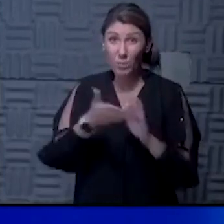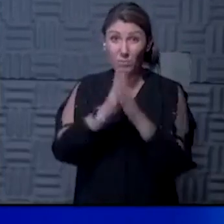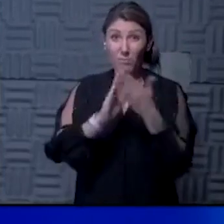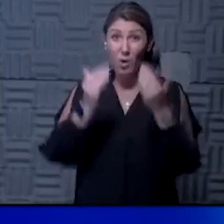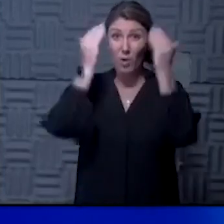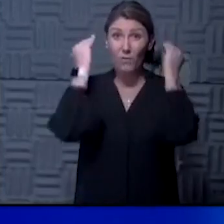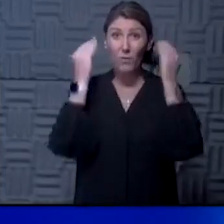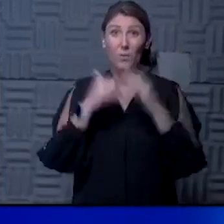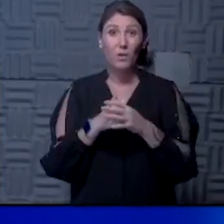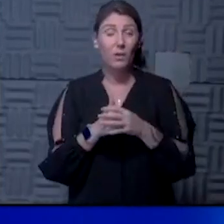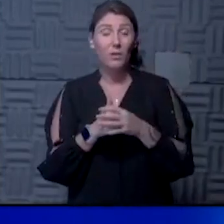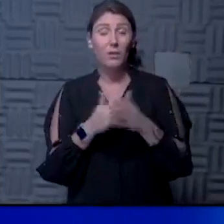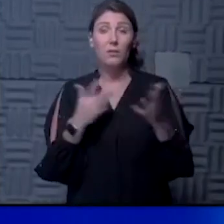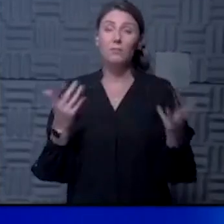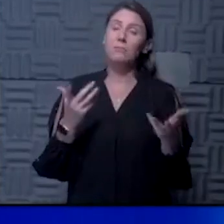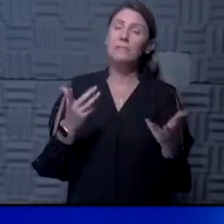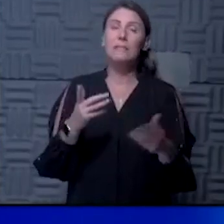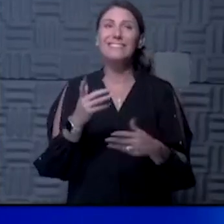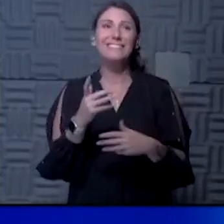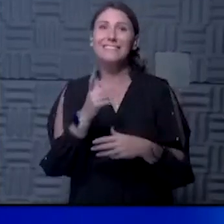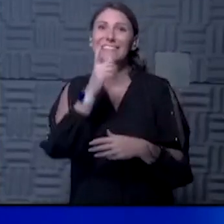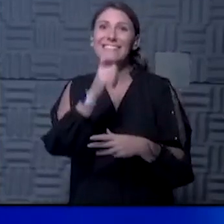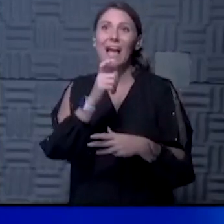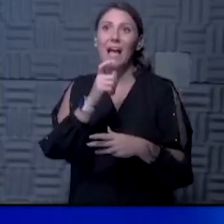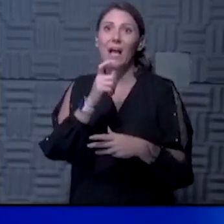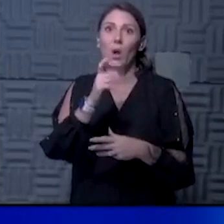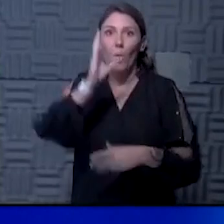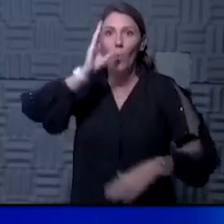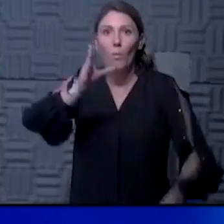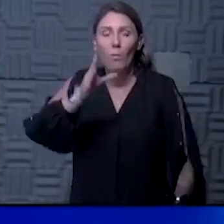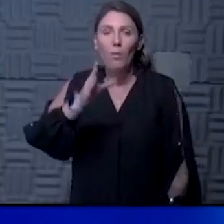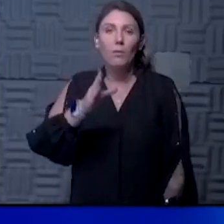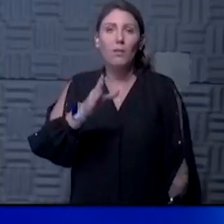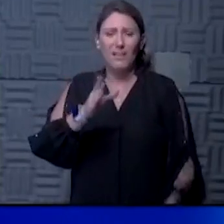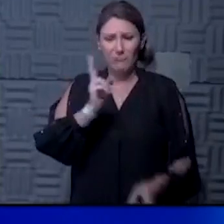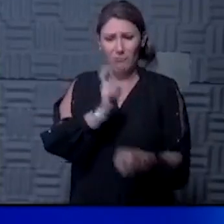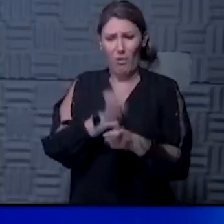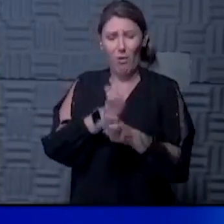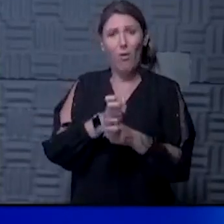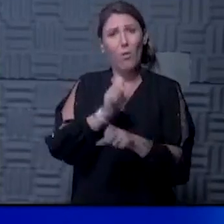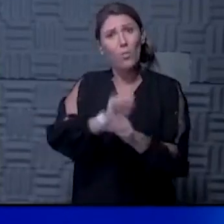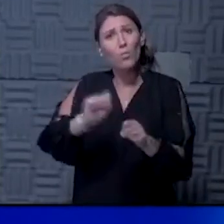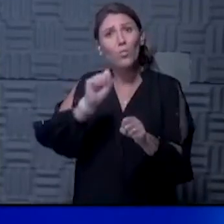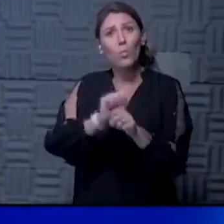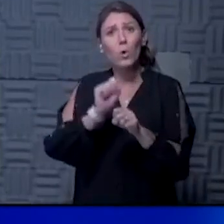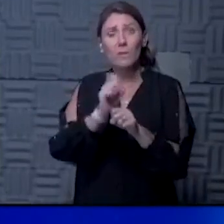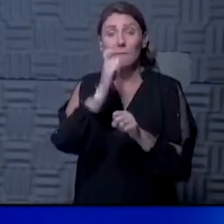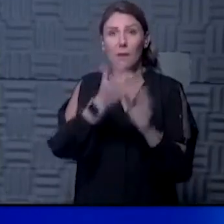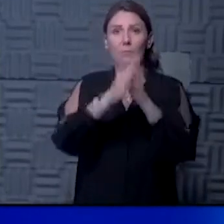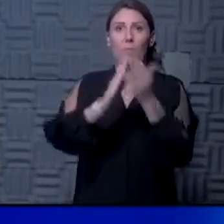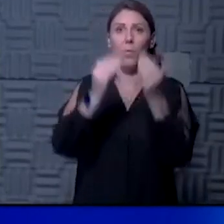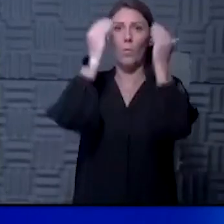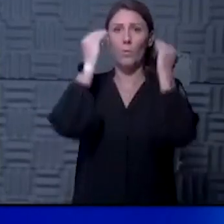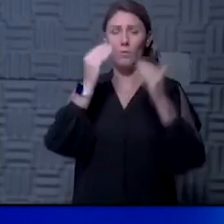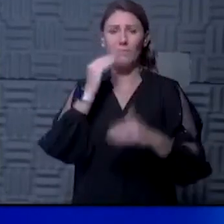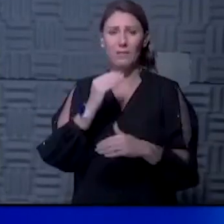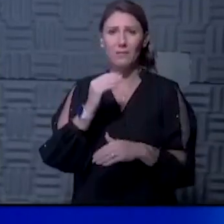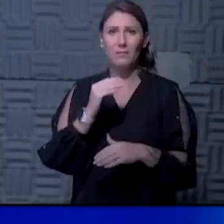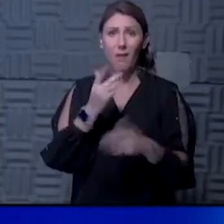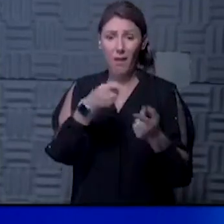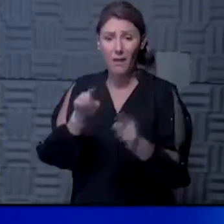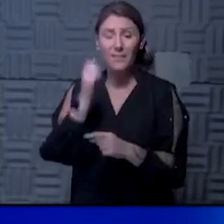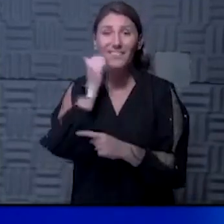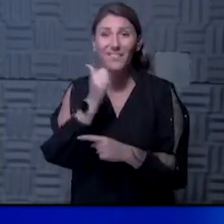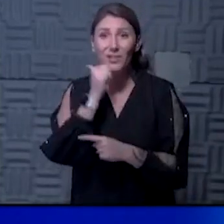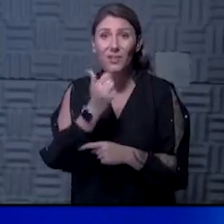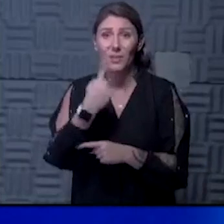don't think the word is inevitable. I think it's hard work to not be overwhelmed. And the hard work occurs every day, and it occurs because we're willing